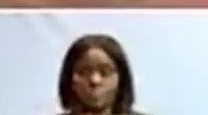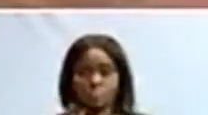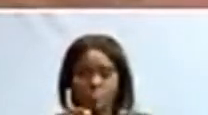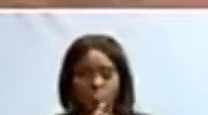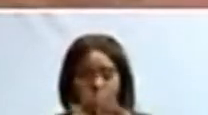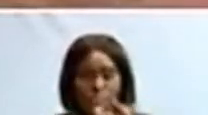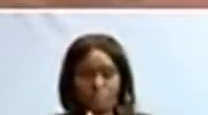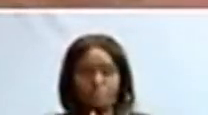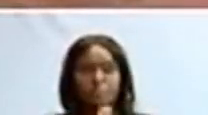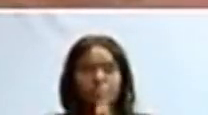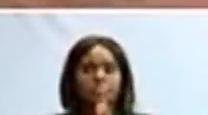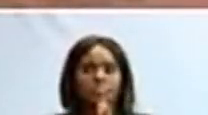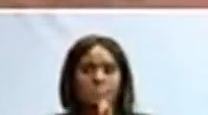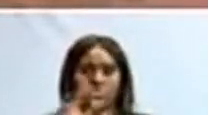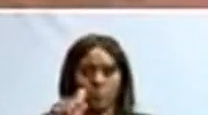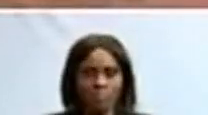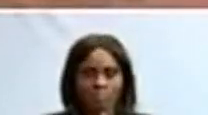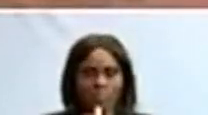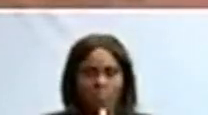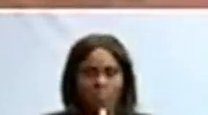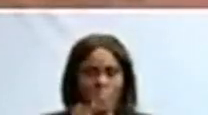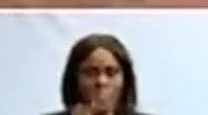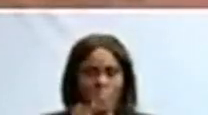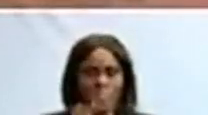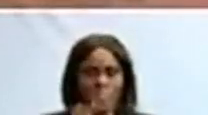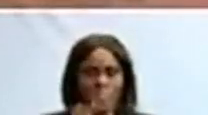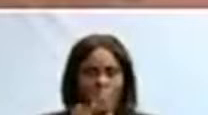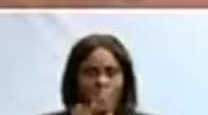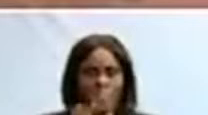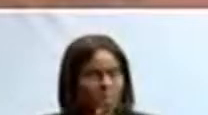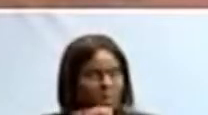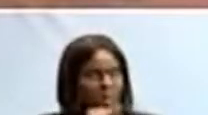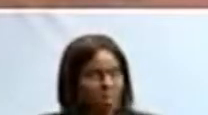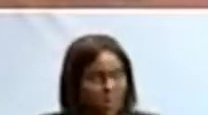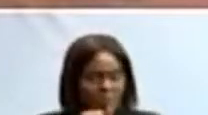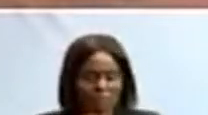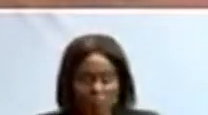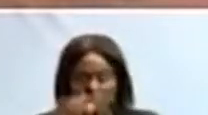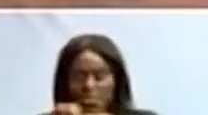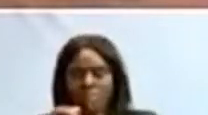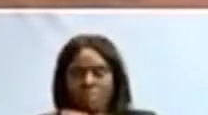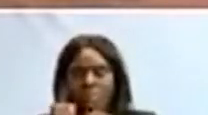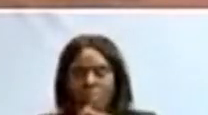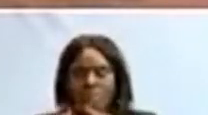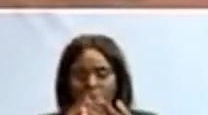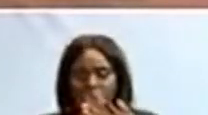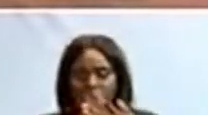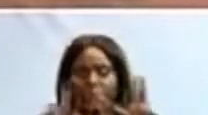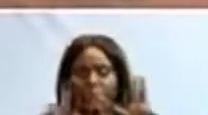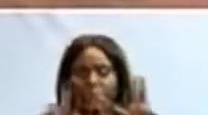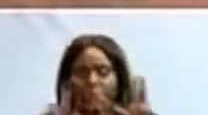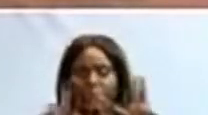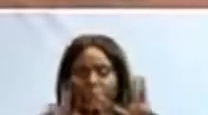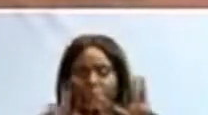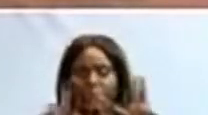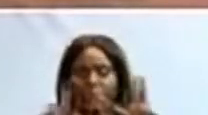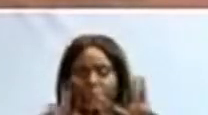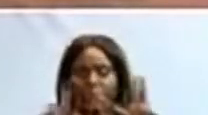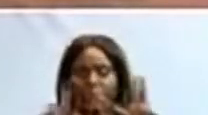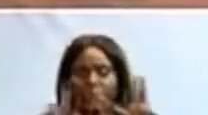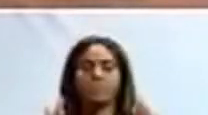to request every stakeholder invited to a meeting to open an